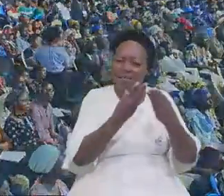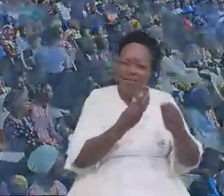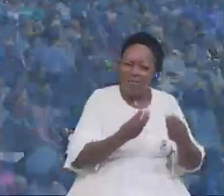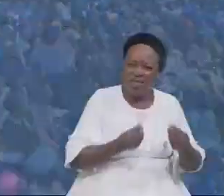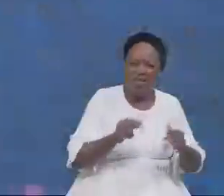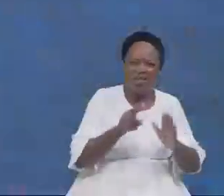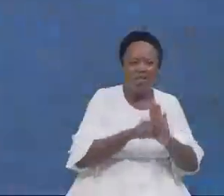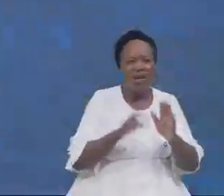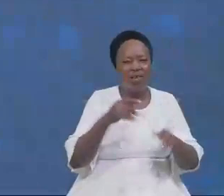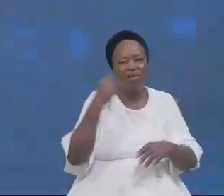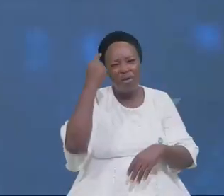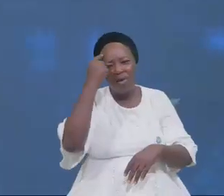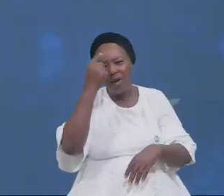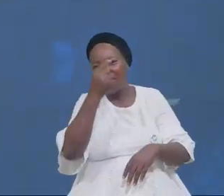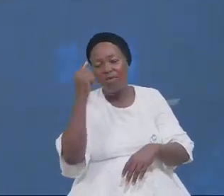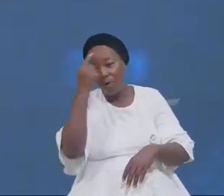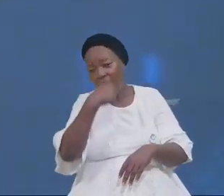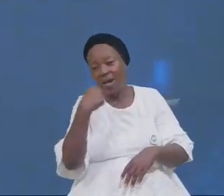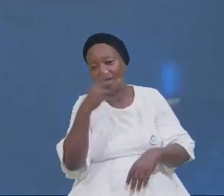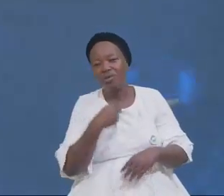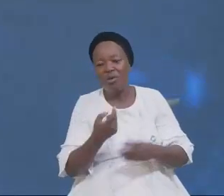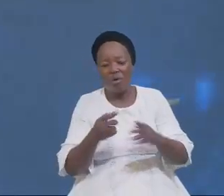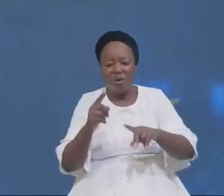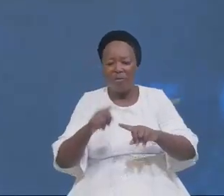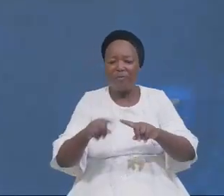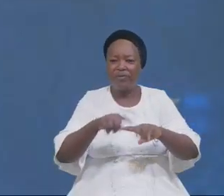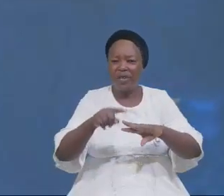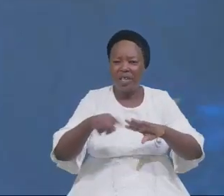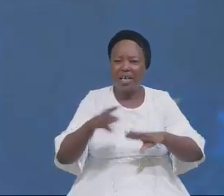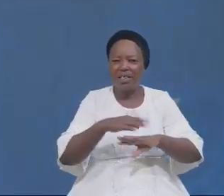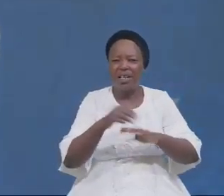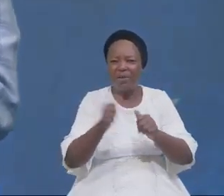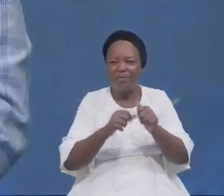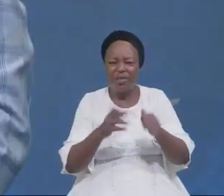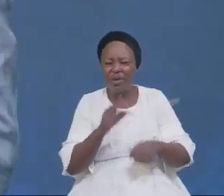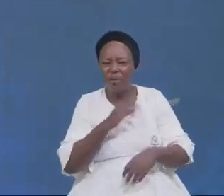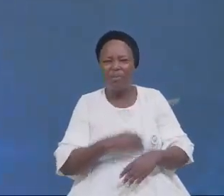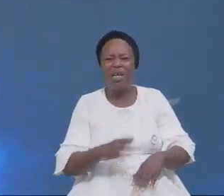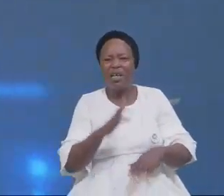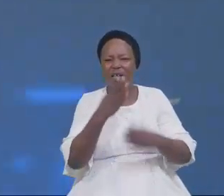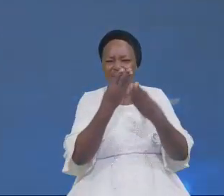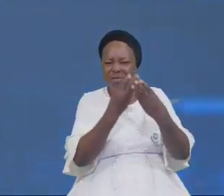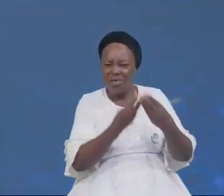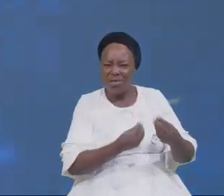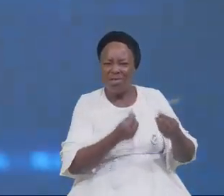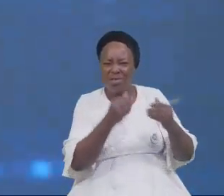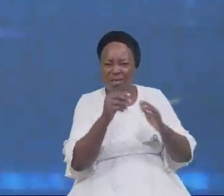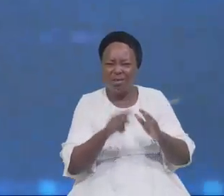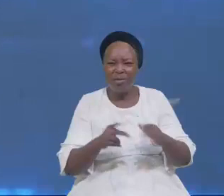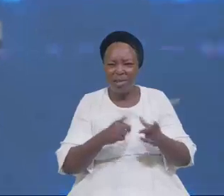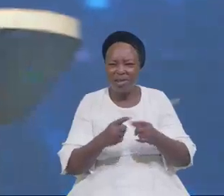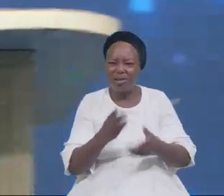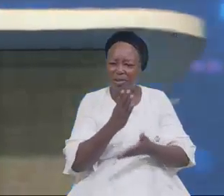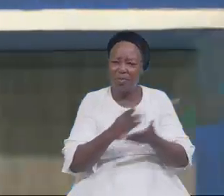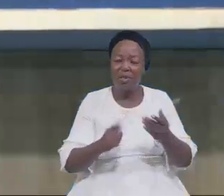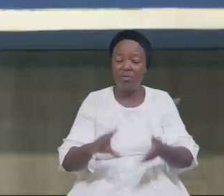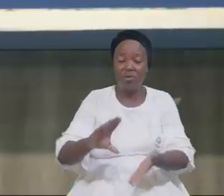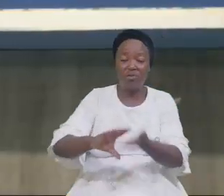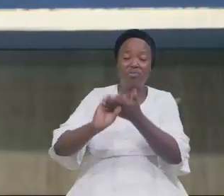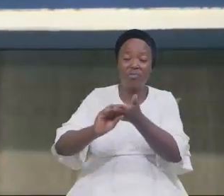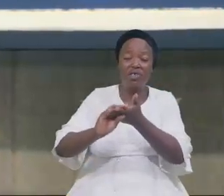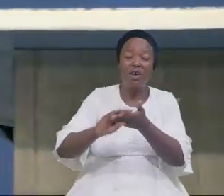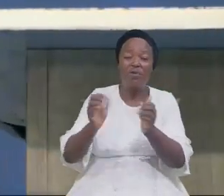your fingers are now the experience that gentleness. You know, sometimes you shake hands with somebody and